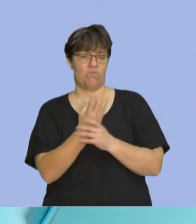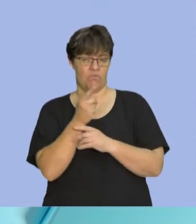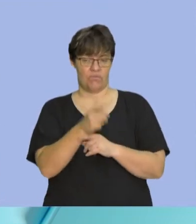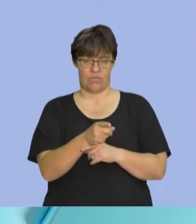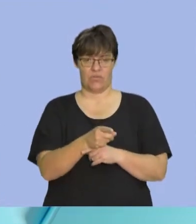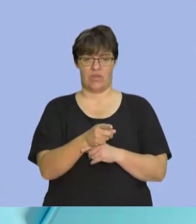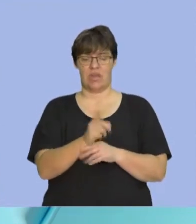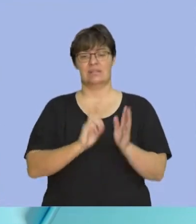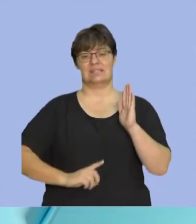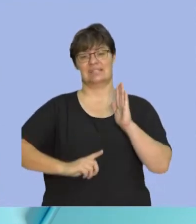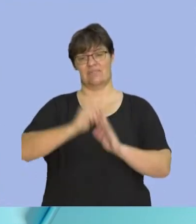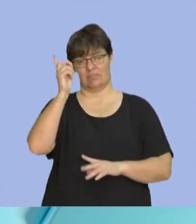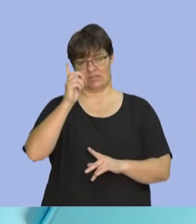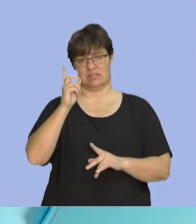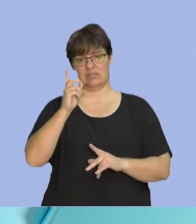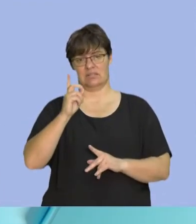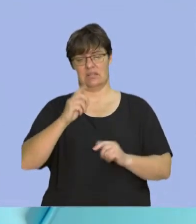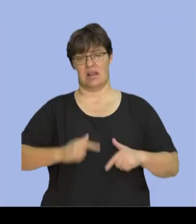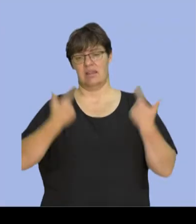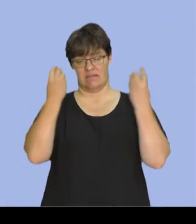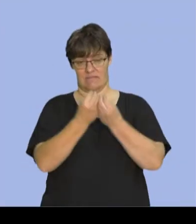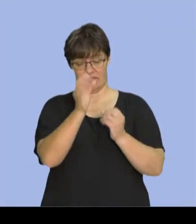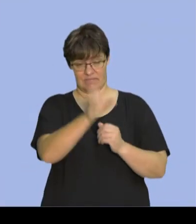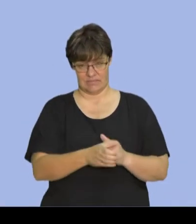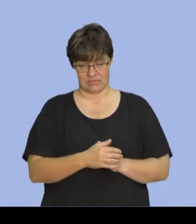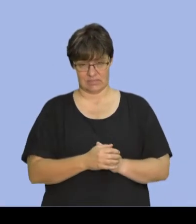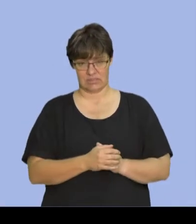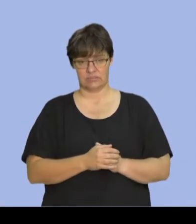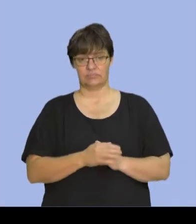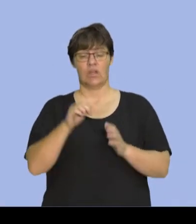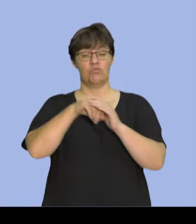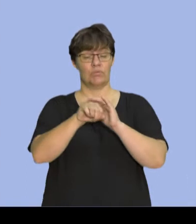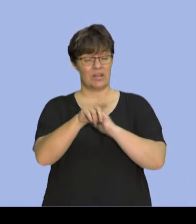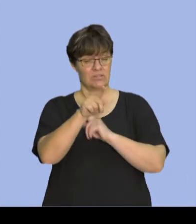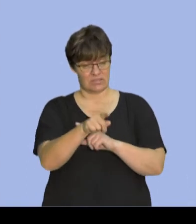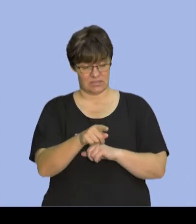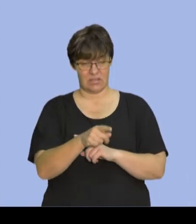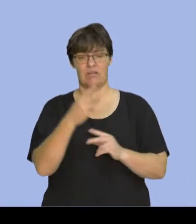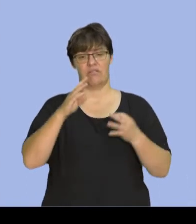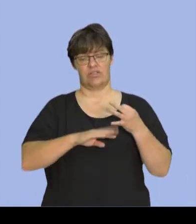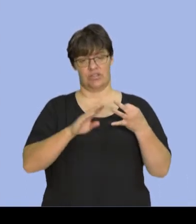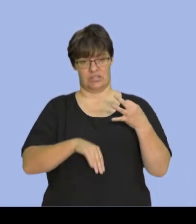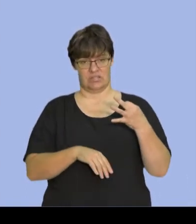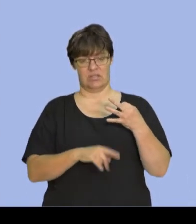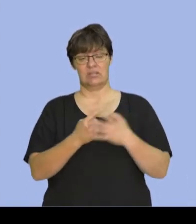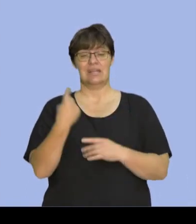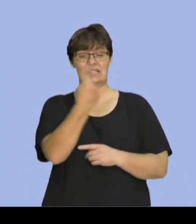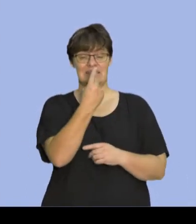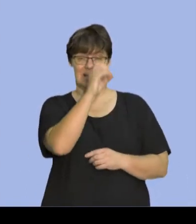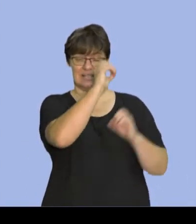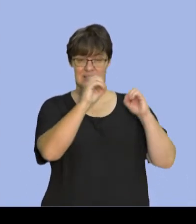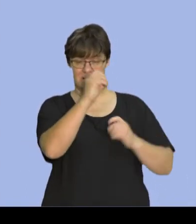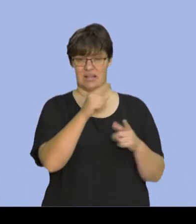growth and development of an organism. Reproduction as being the third reason. We know that